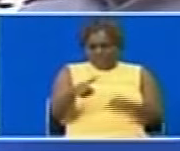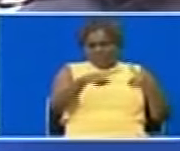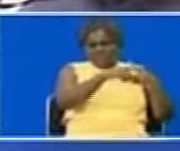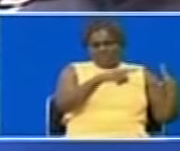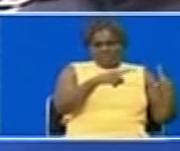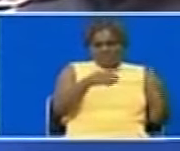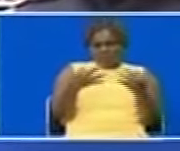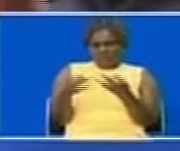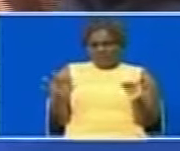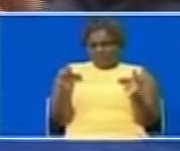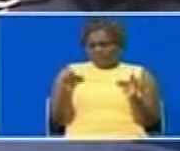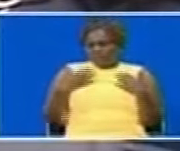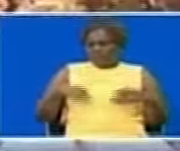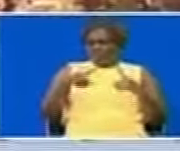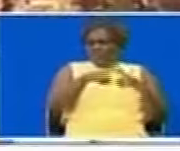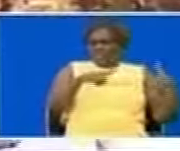stopped.